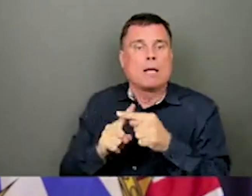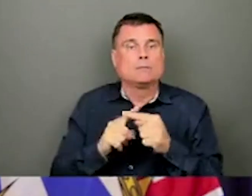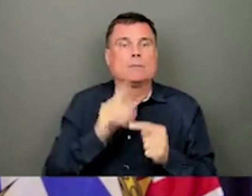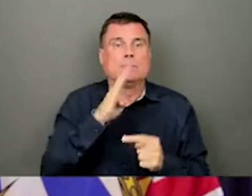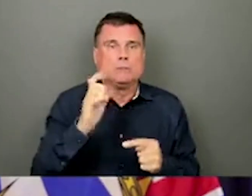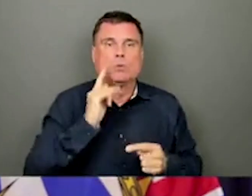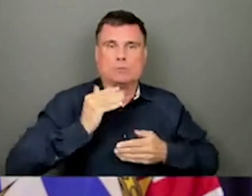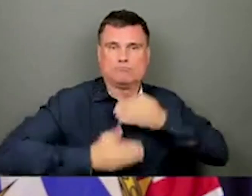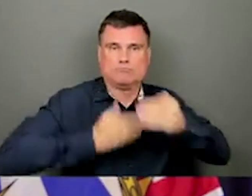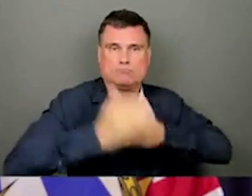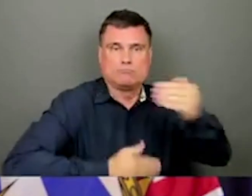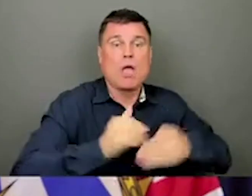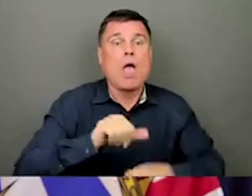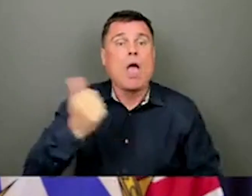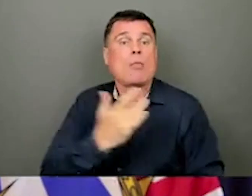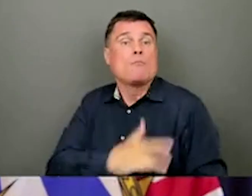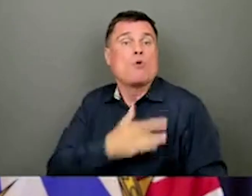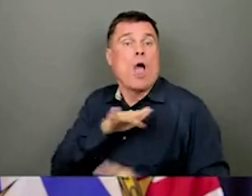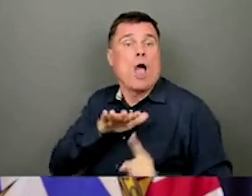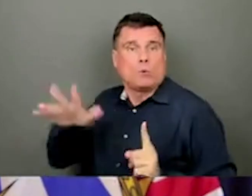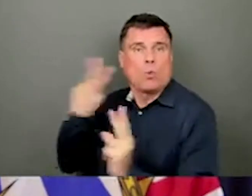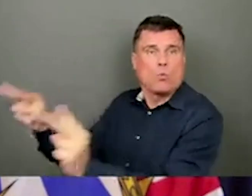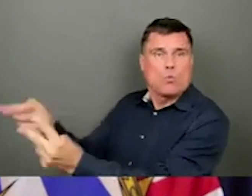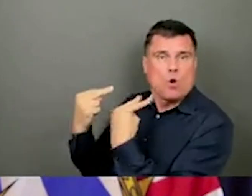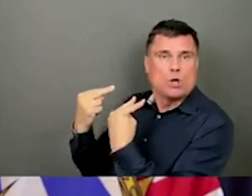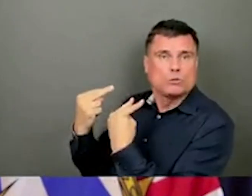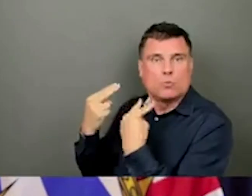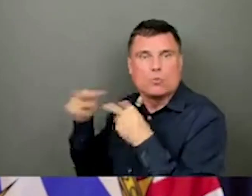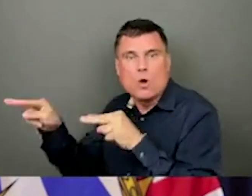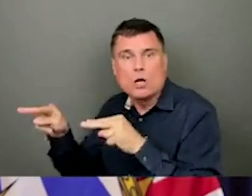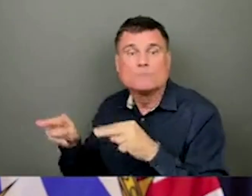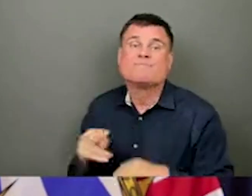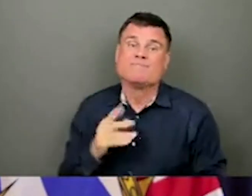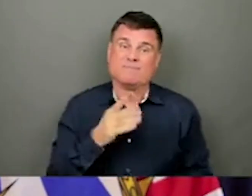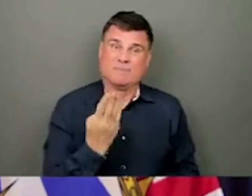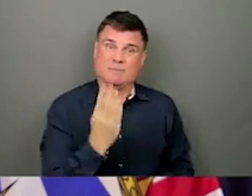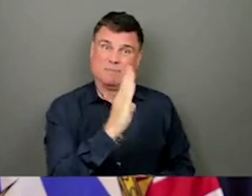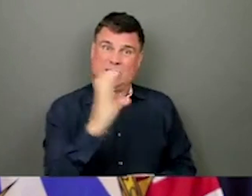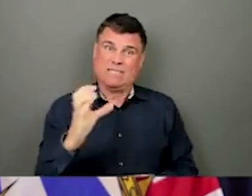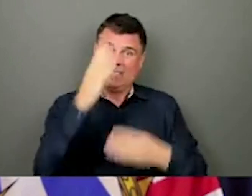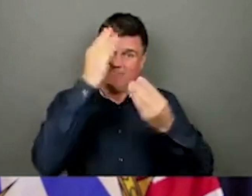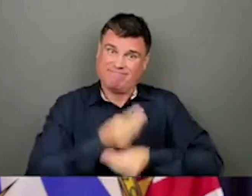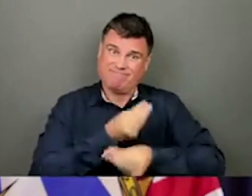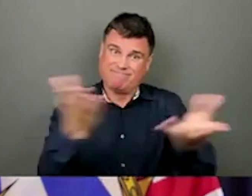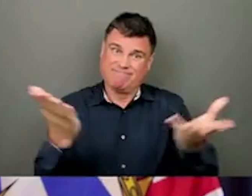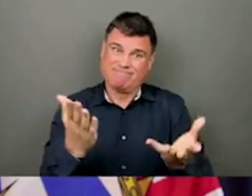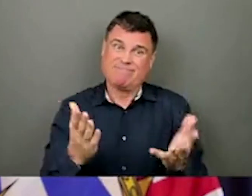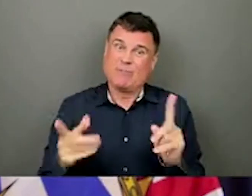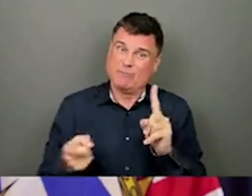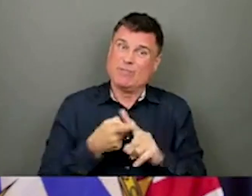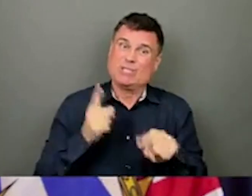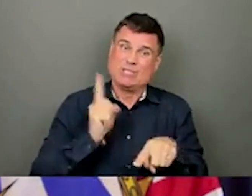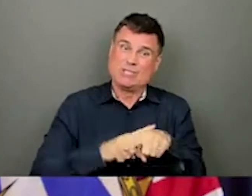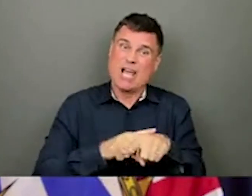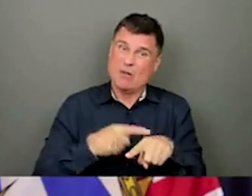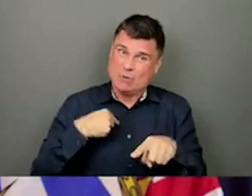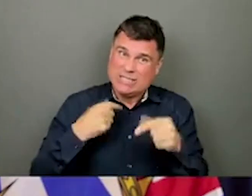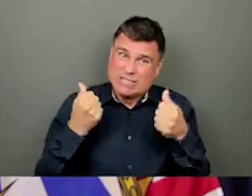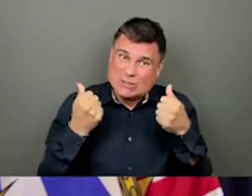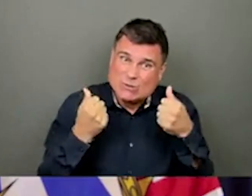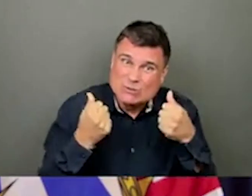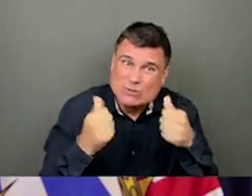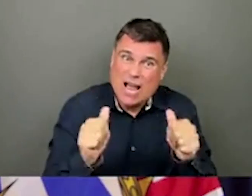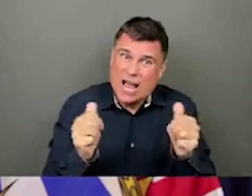Columbia. British Columbians need to know that this is the first time anything like this has ever been tried. There may be bumps along the way, but we're